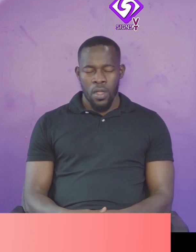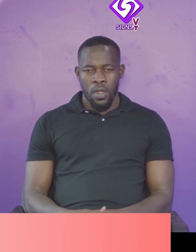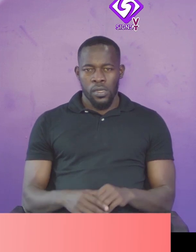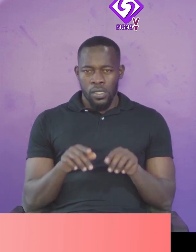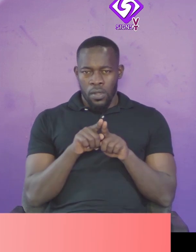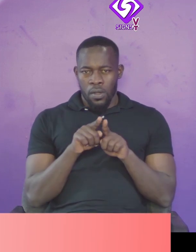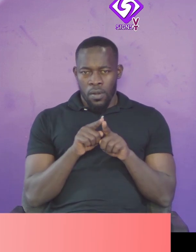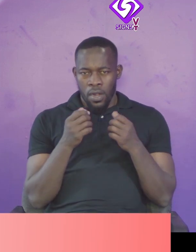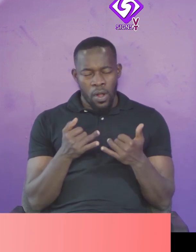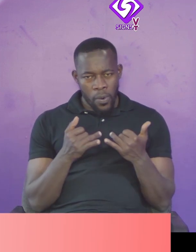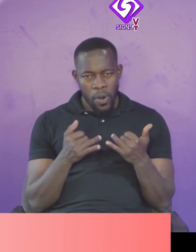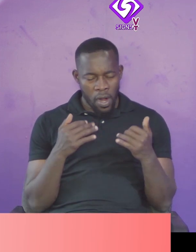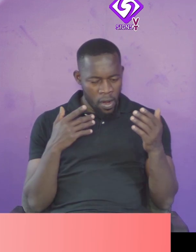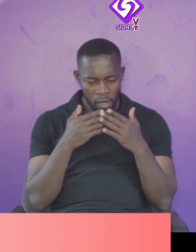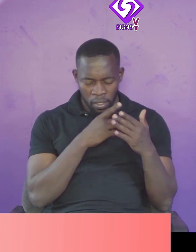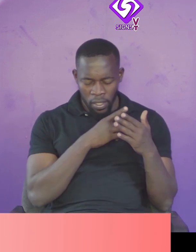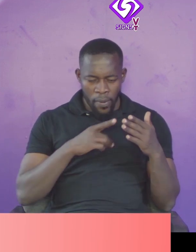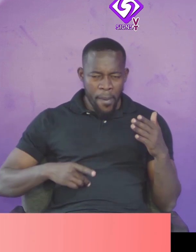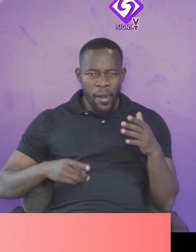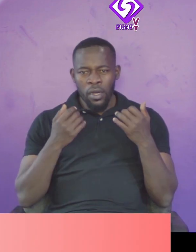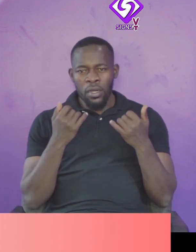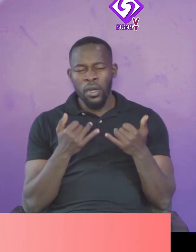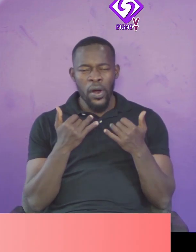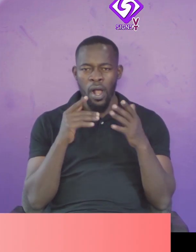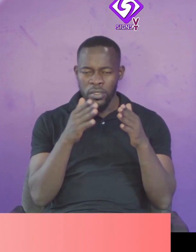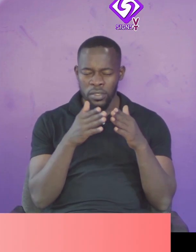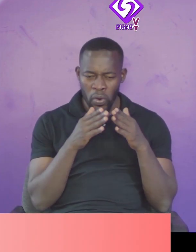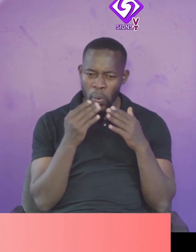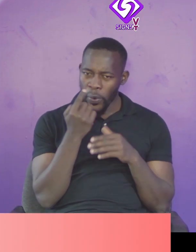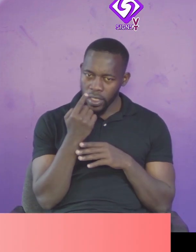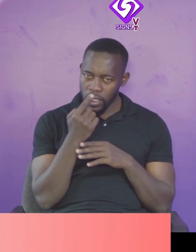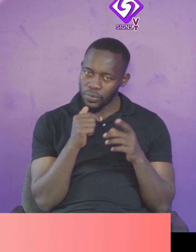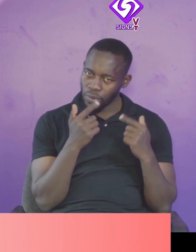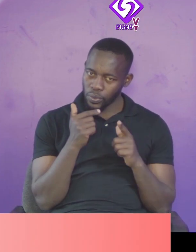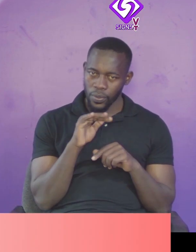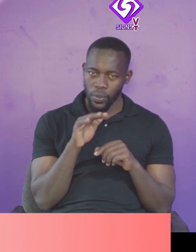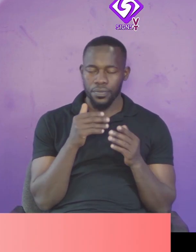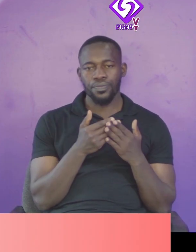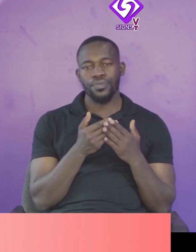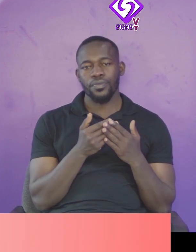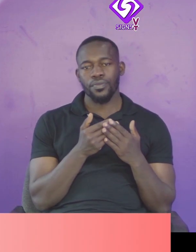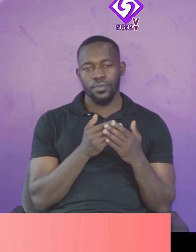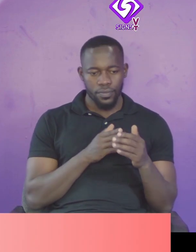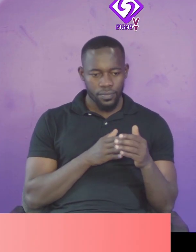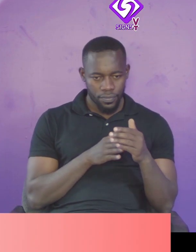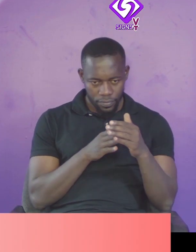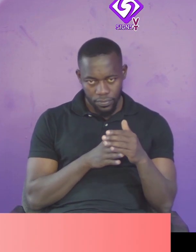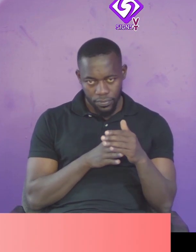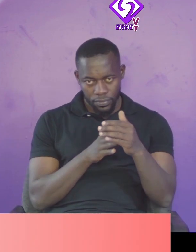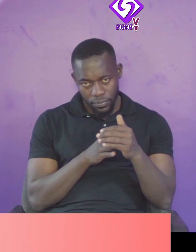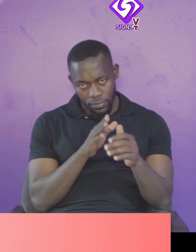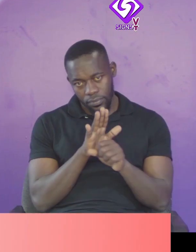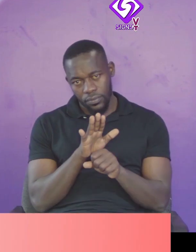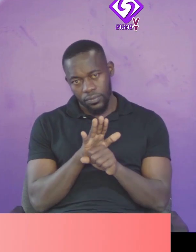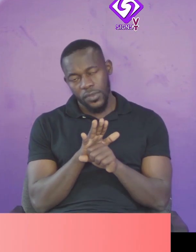in December and lost the league. You know, Arsenal, most of the time they have been leading but dropping. And remember those